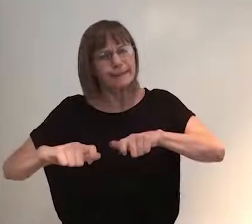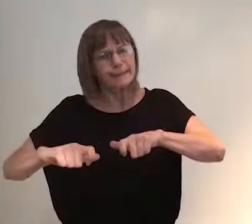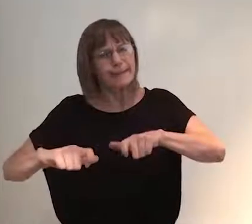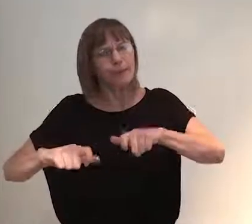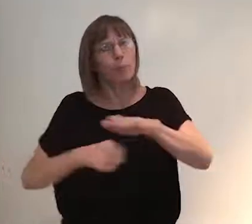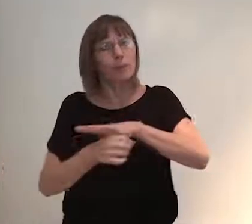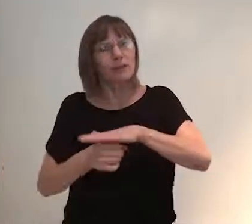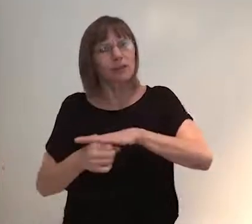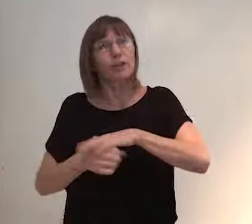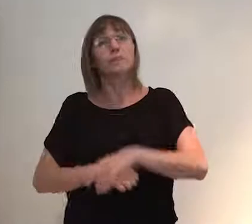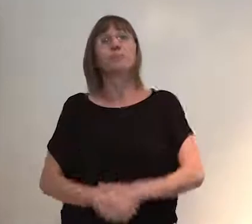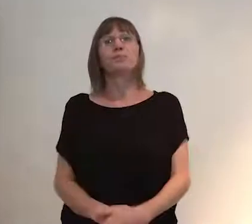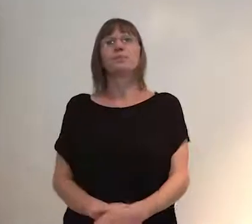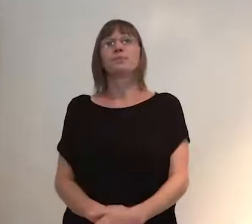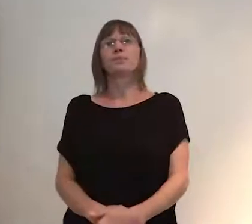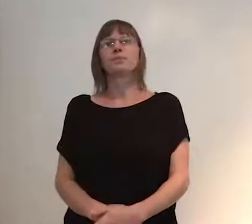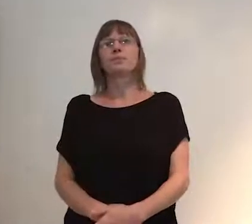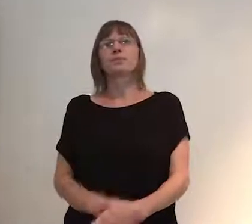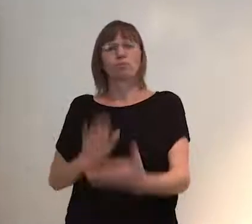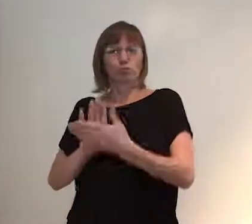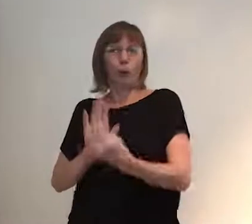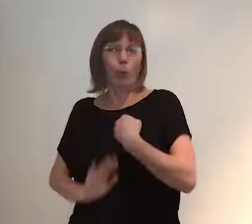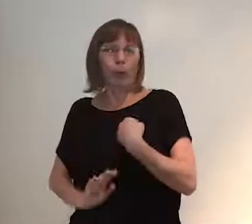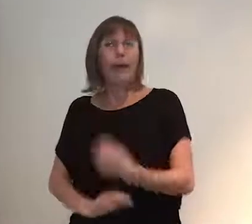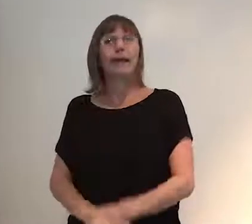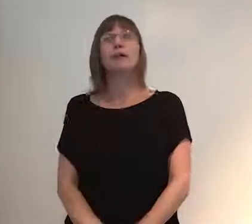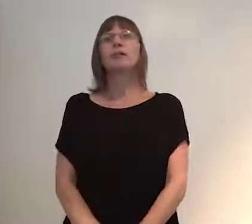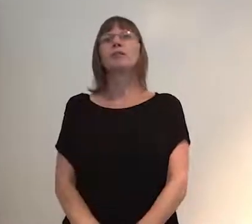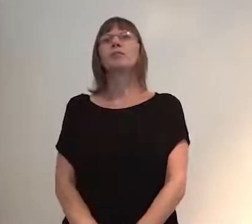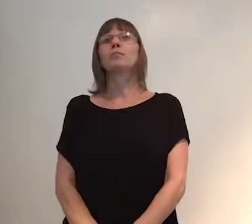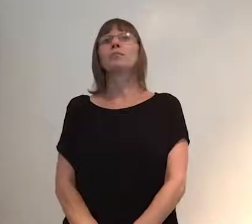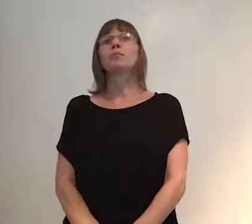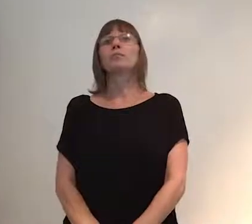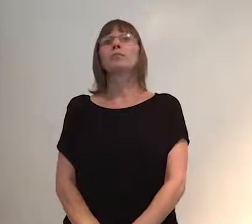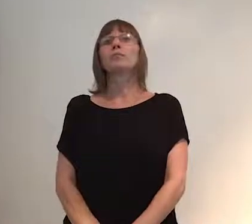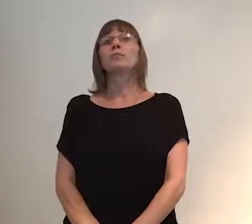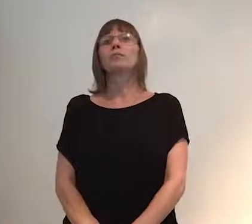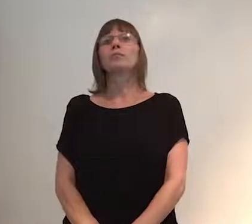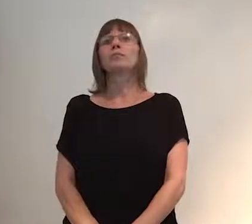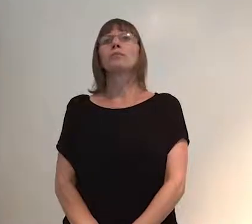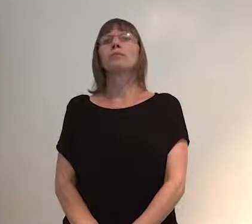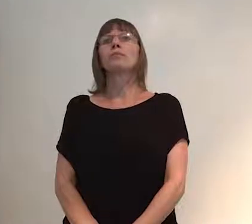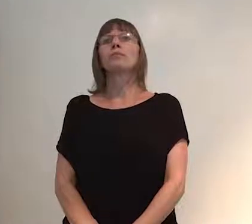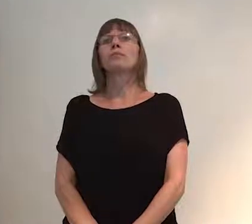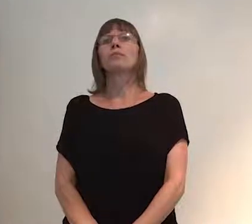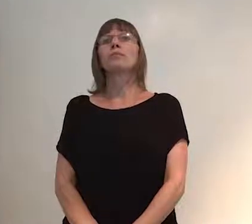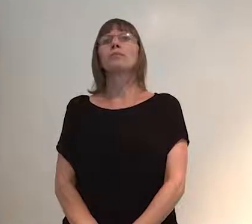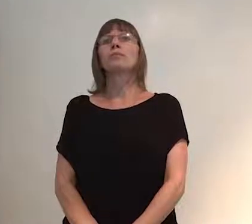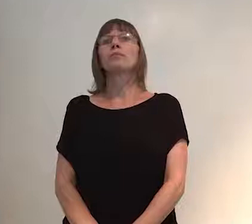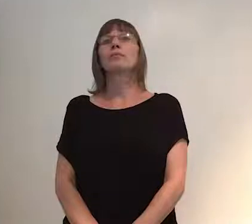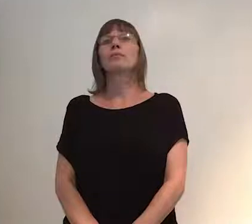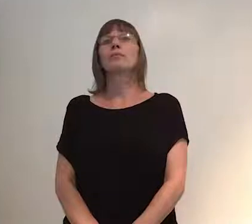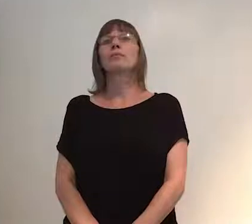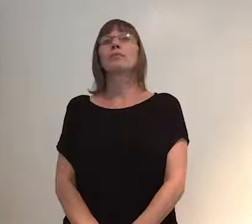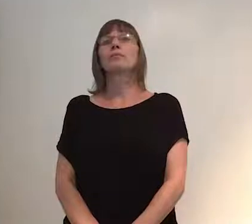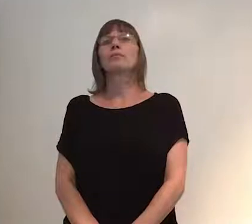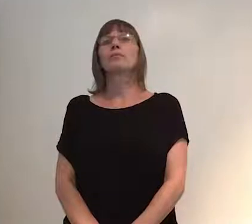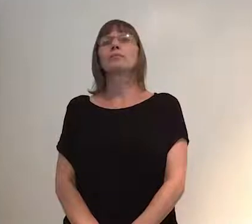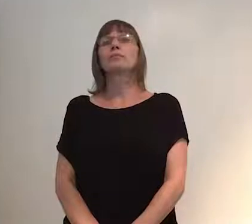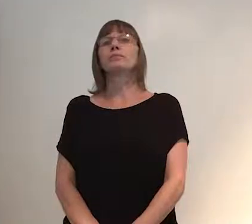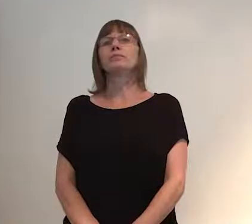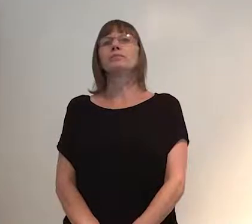with a little bend in that left knee. We're lifting up that right leg and taking a hold of that right leg.